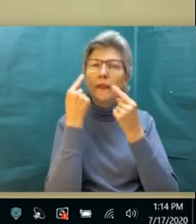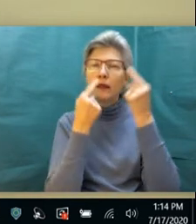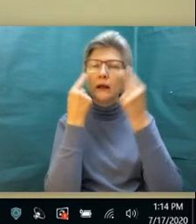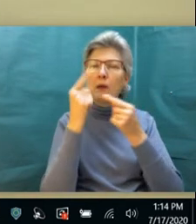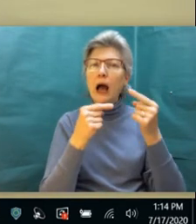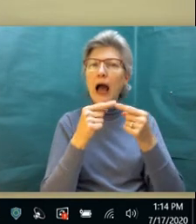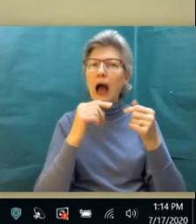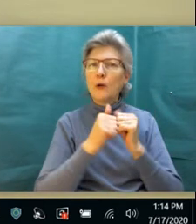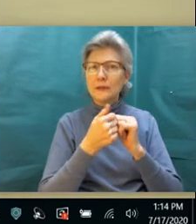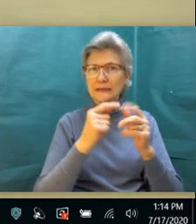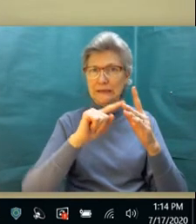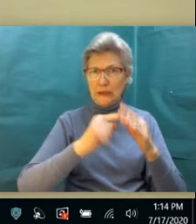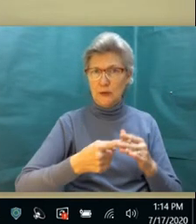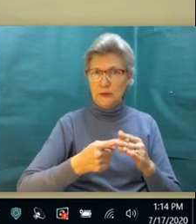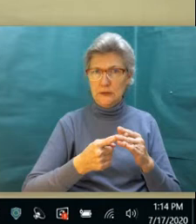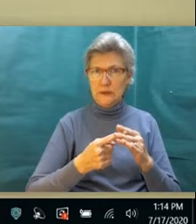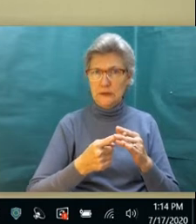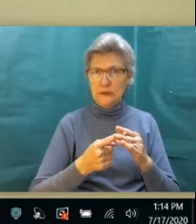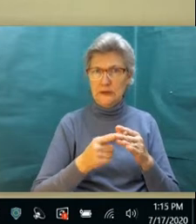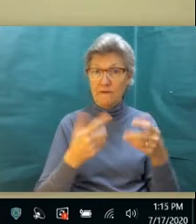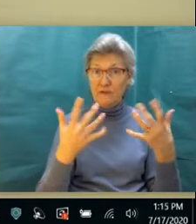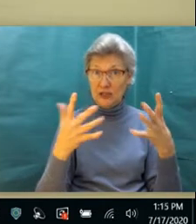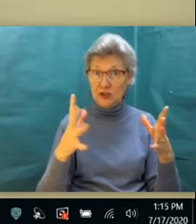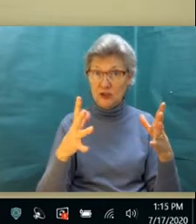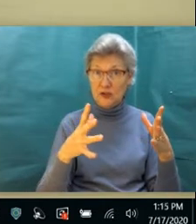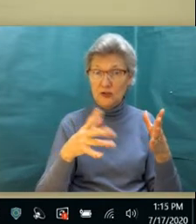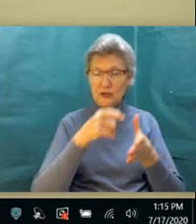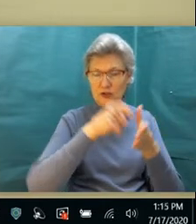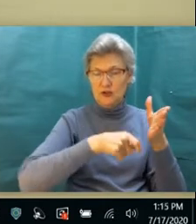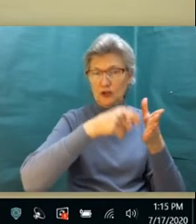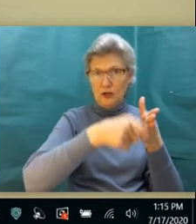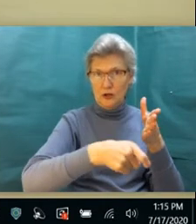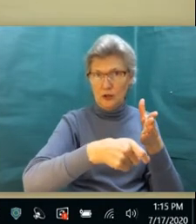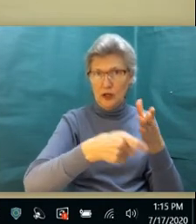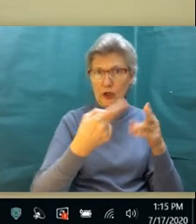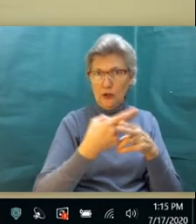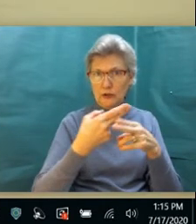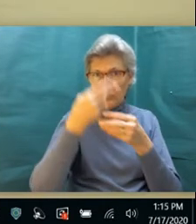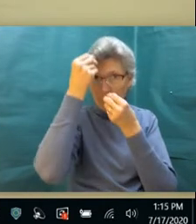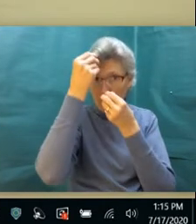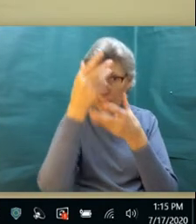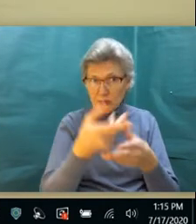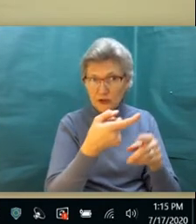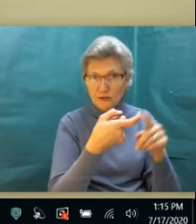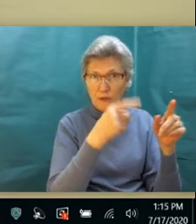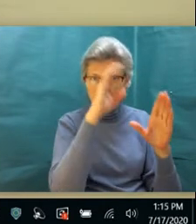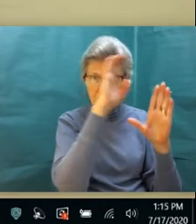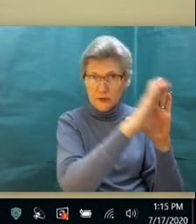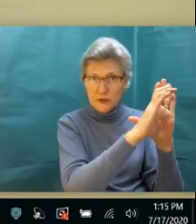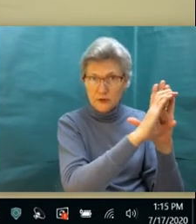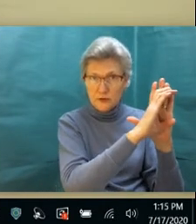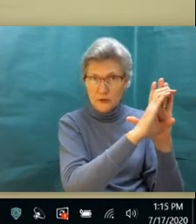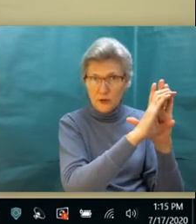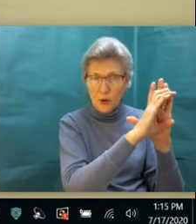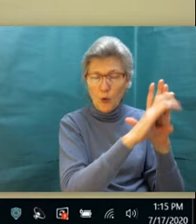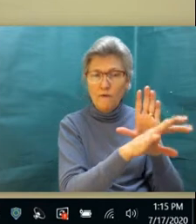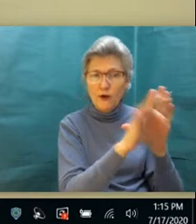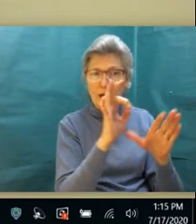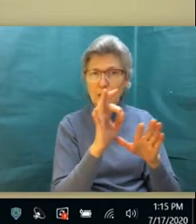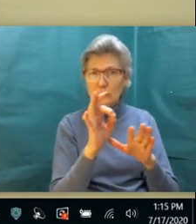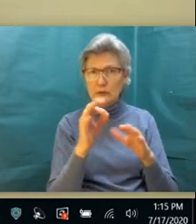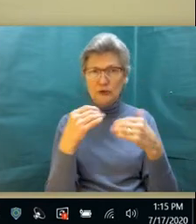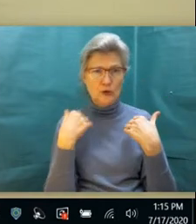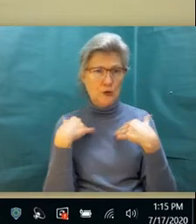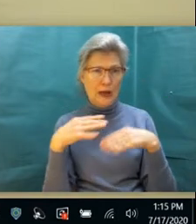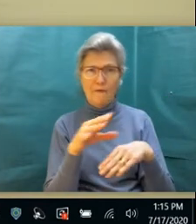about how we would start to complete this place value chart using this information from our model. Again, we're finding that we don't